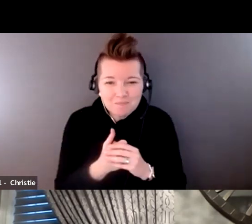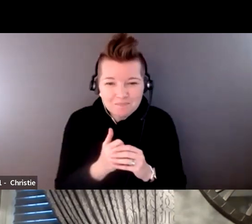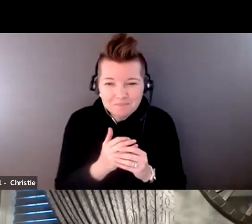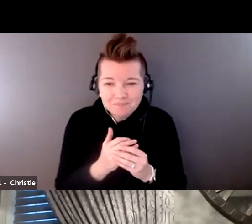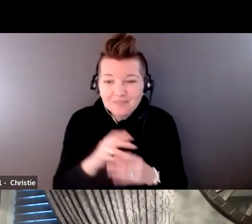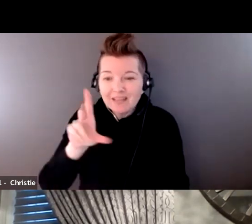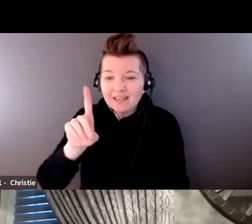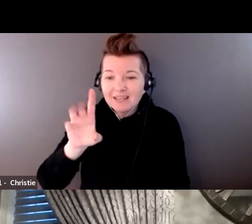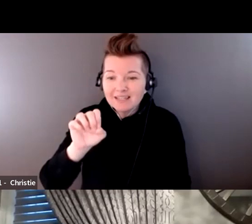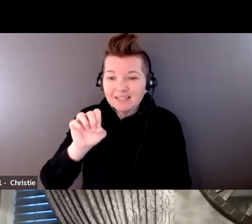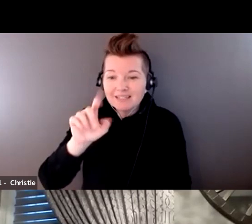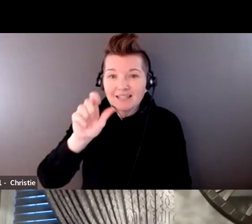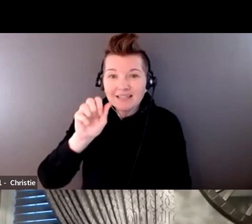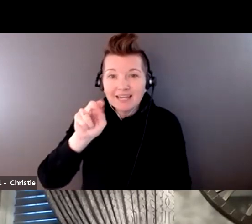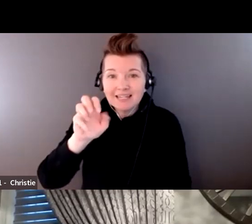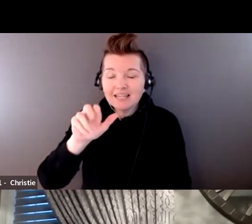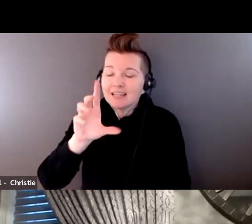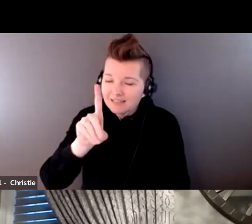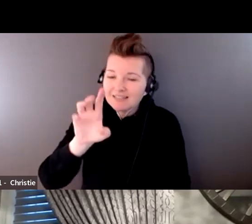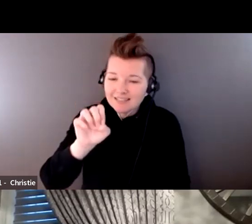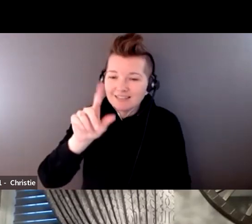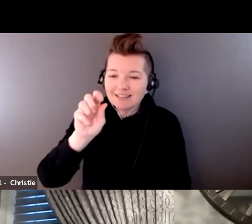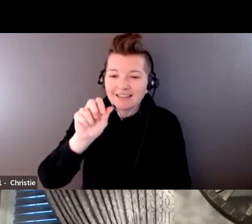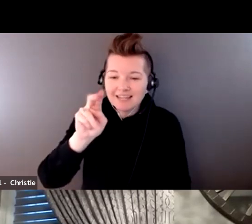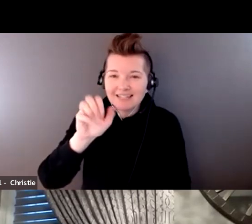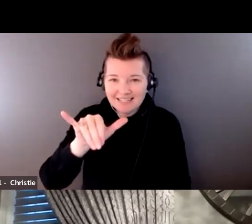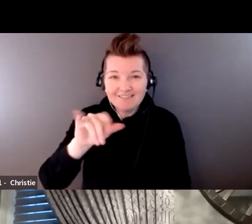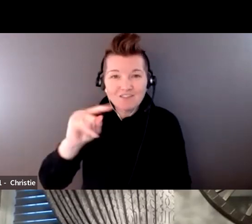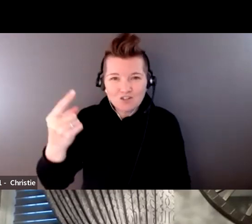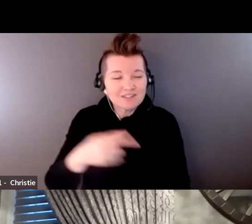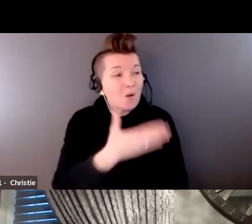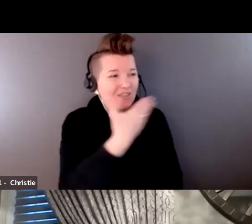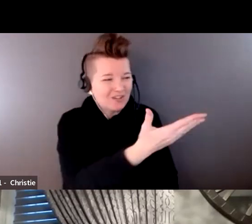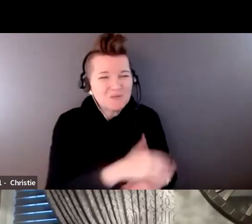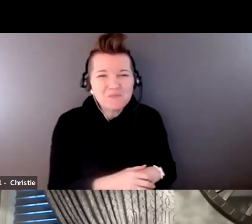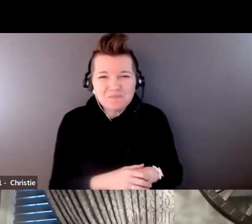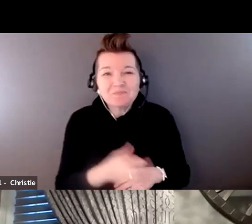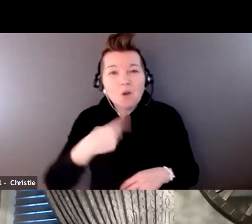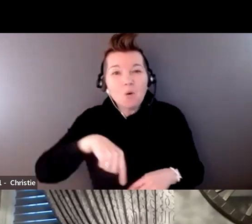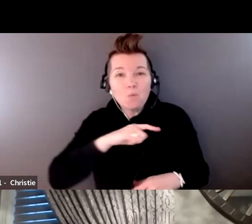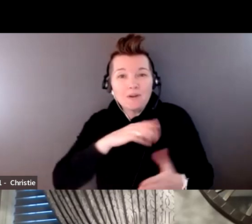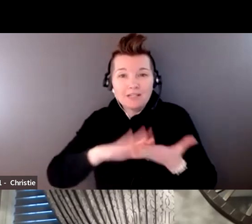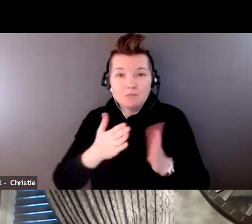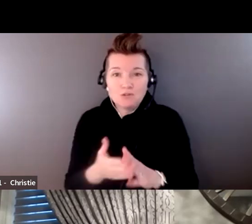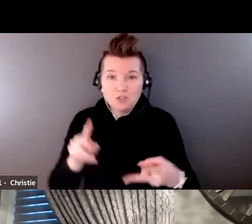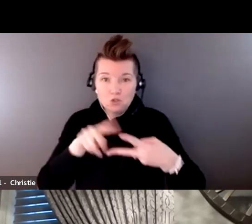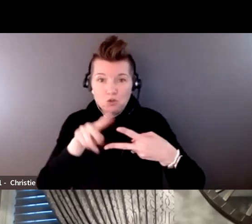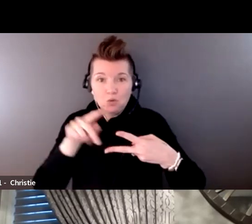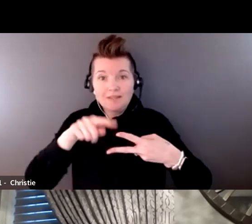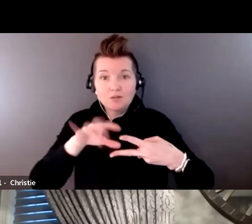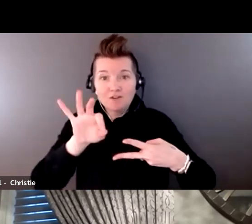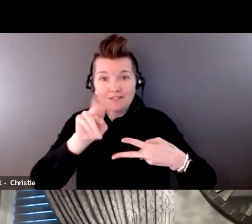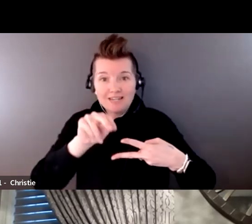Yeah, so we work primarily with two communities, One Arrow First Nation and Beardy's